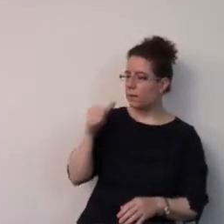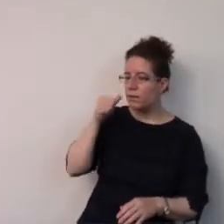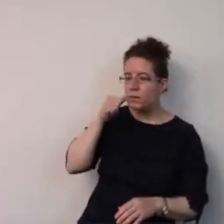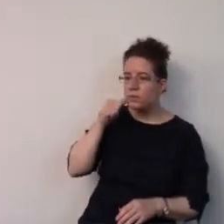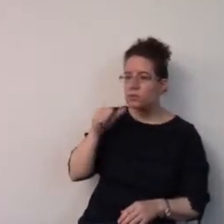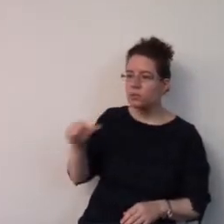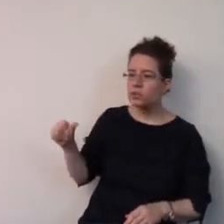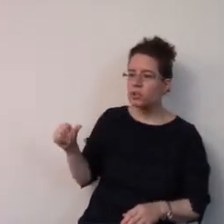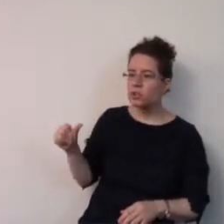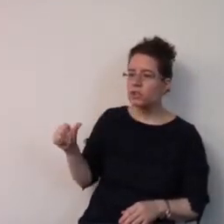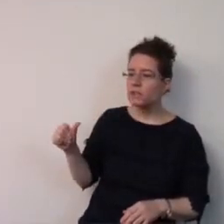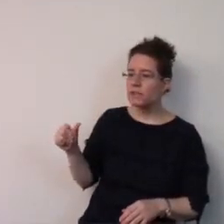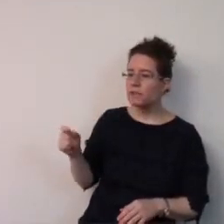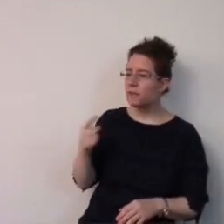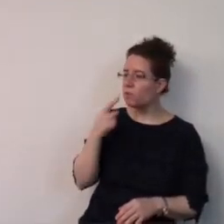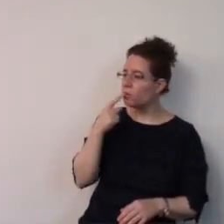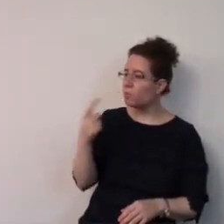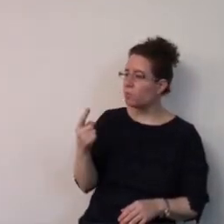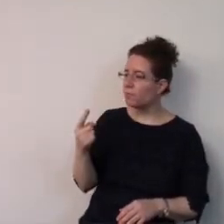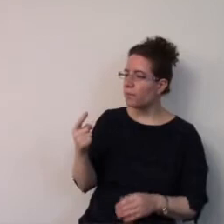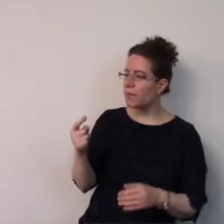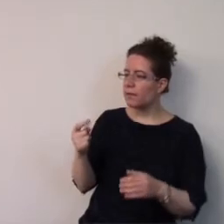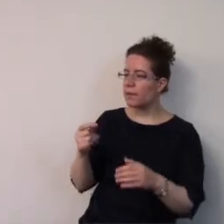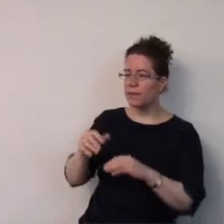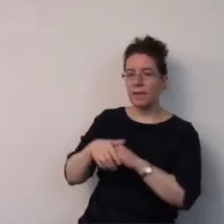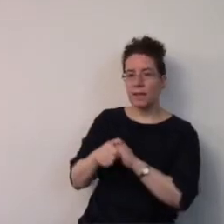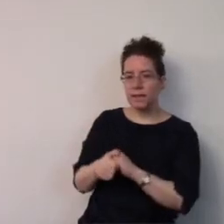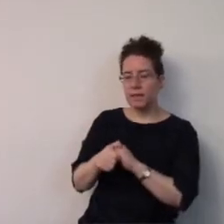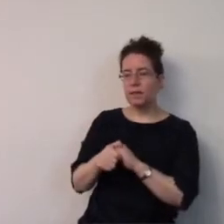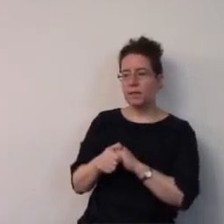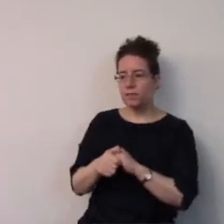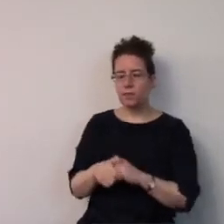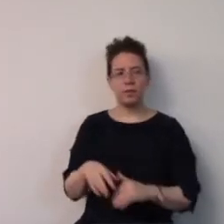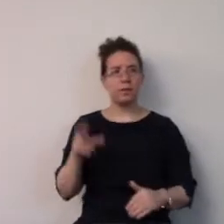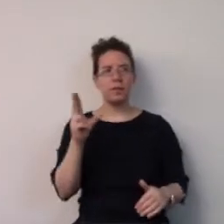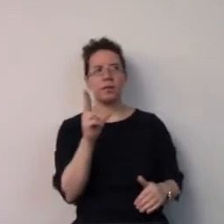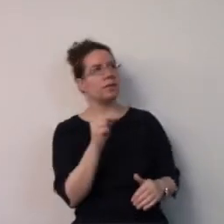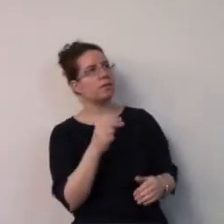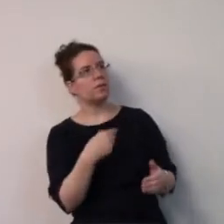because she laughs in English.